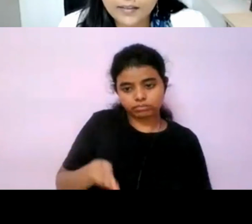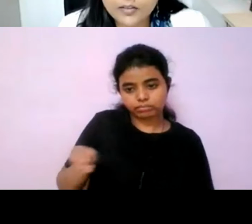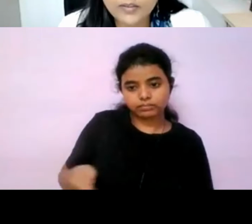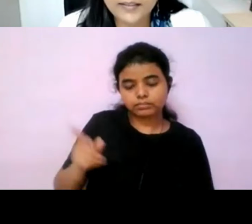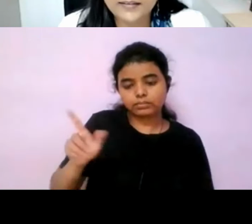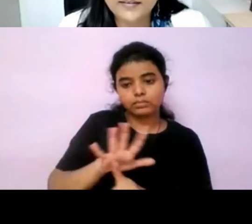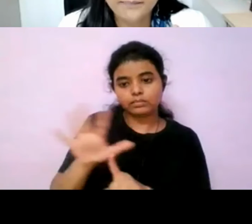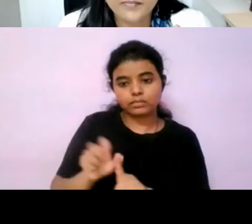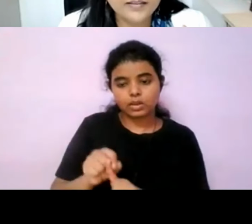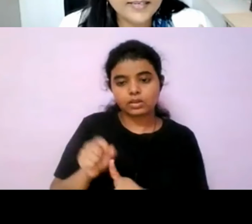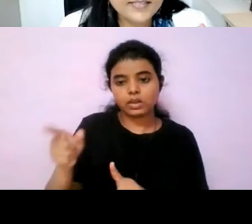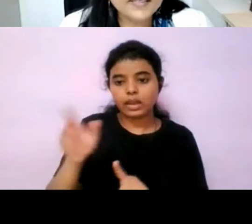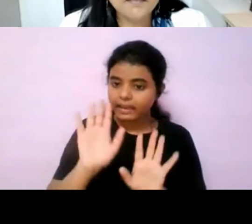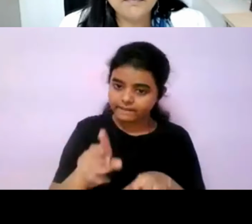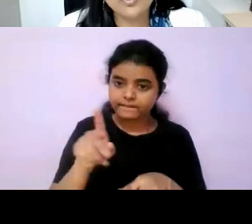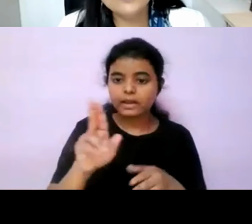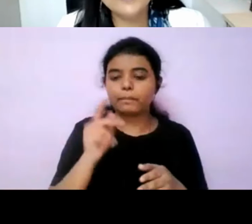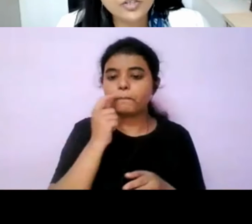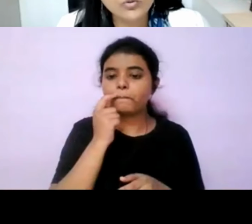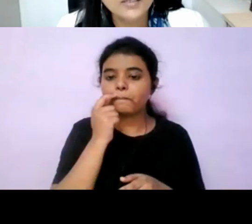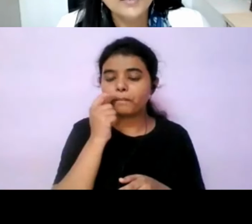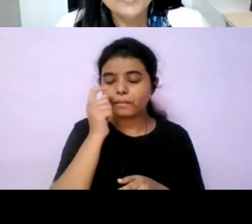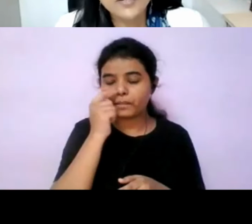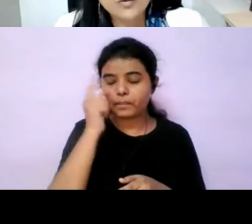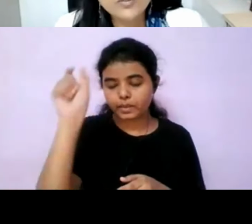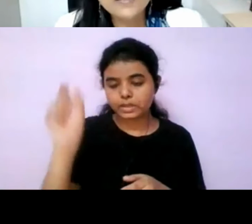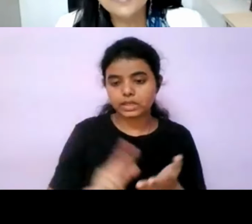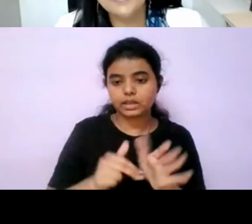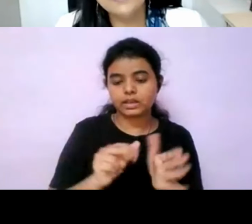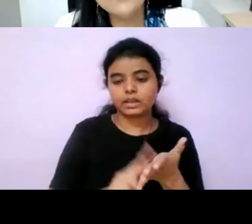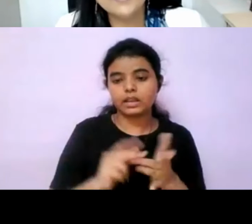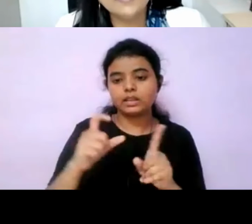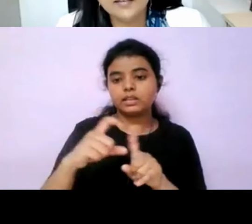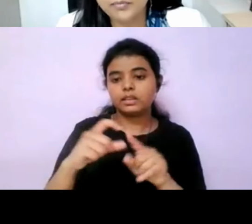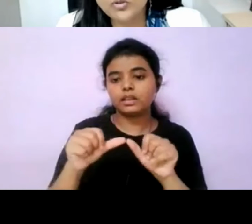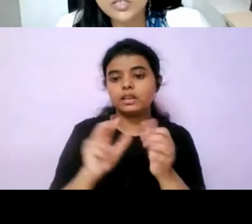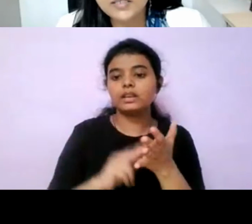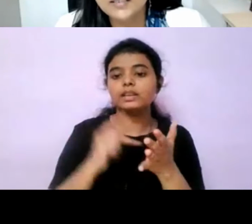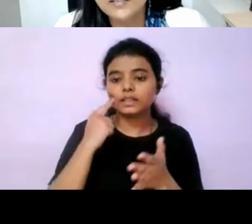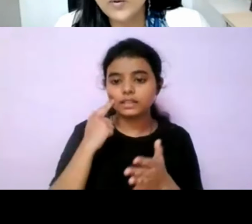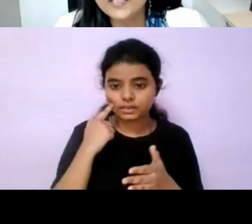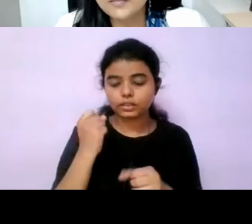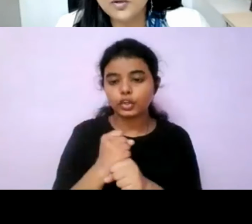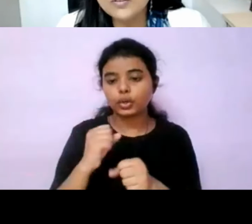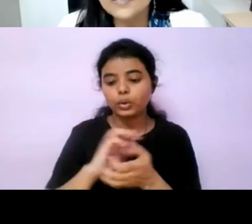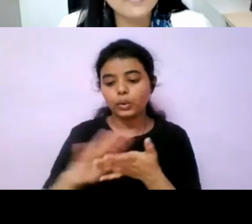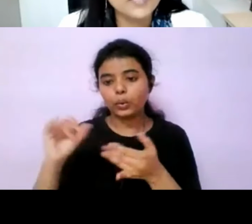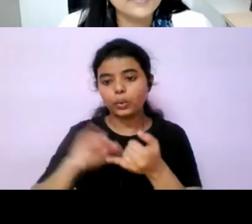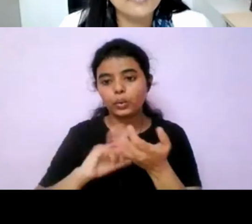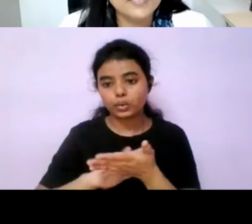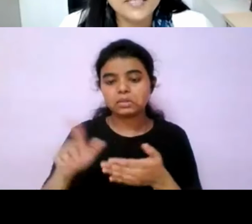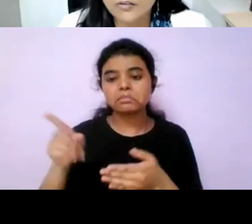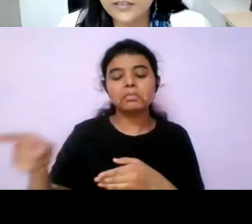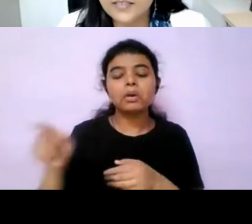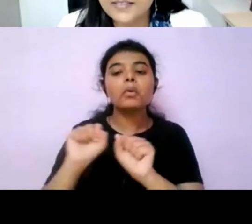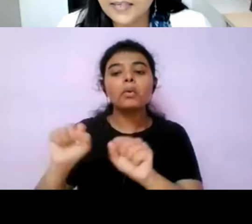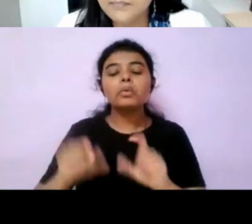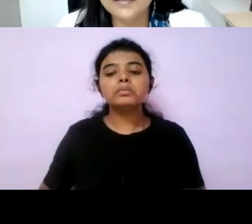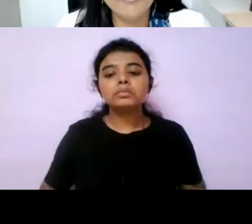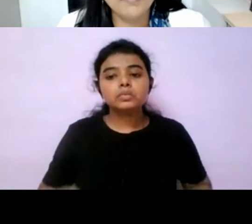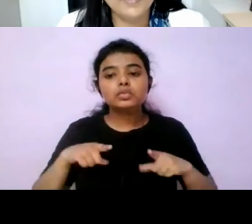is here today, raises an important issue. She uses a life cycle approach to explore the subjectivity of